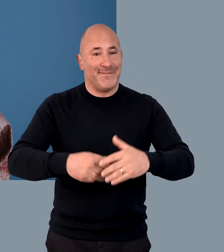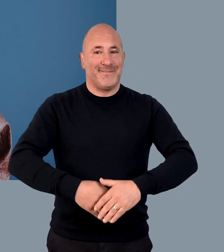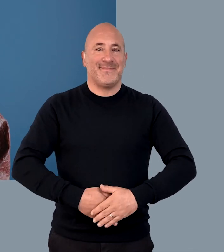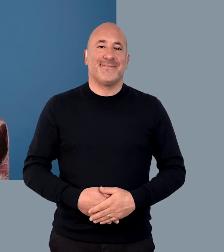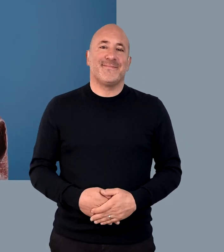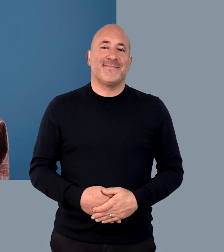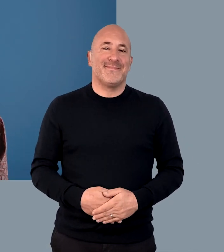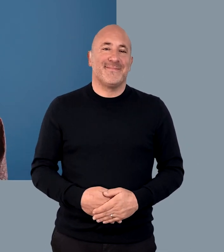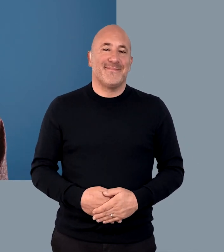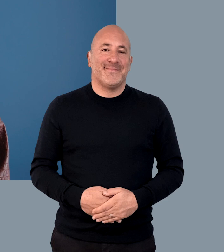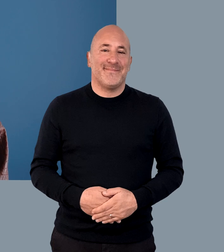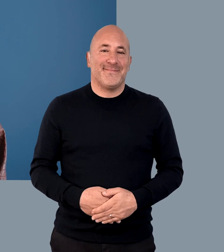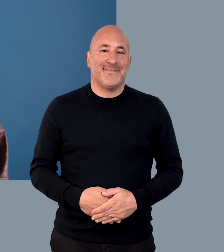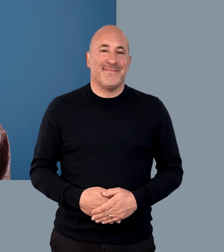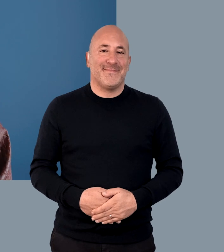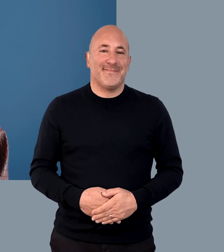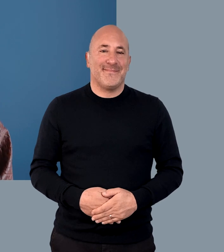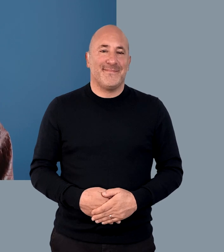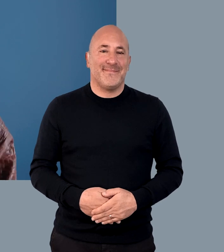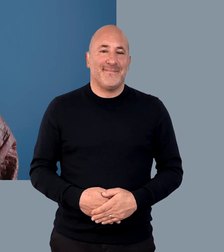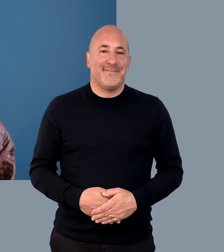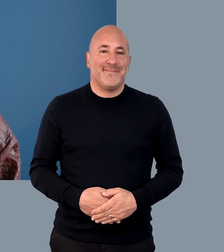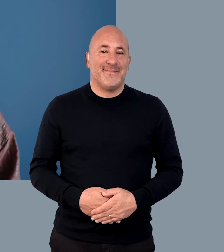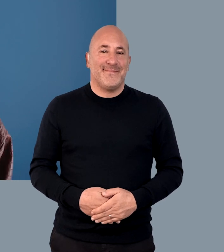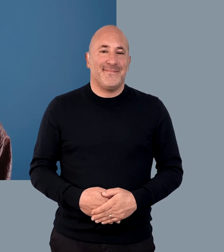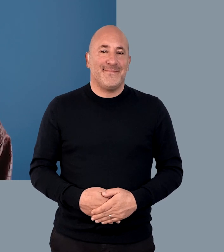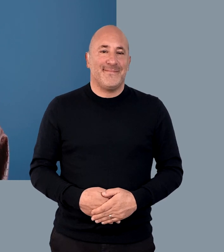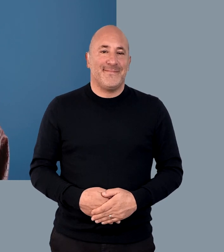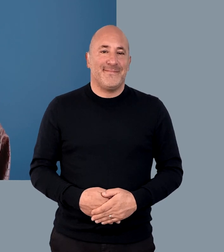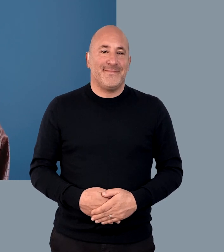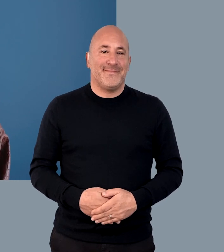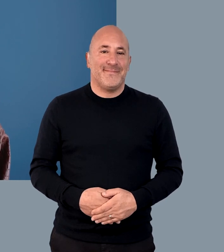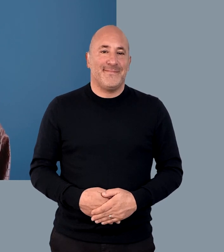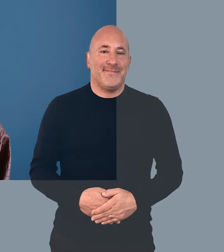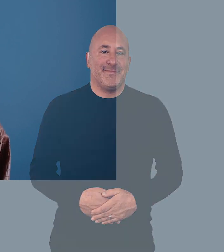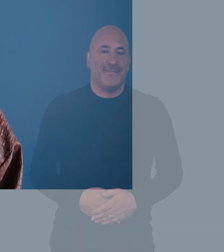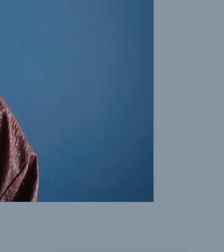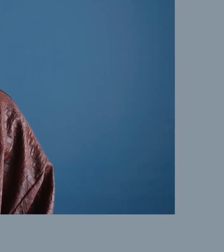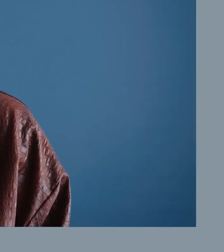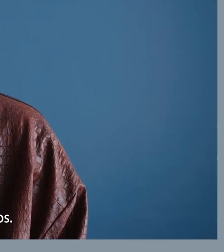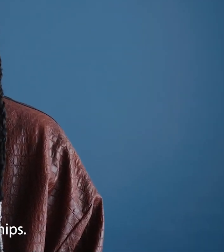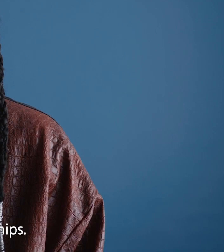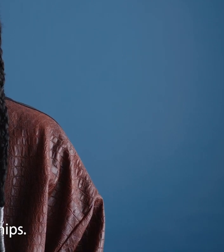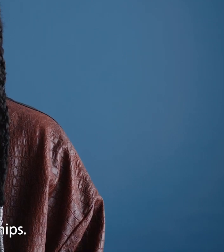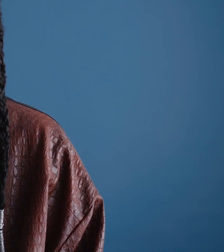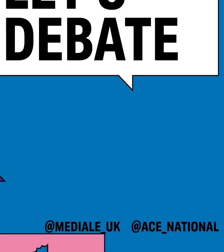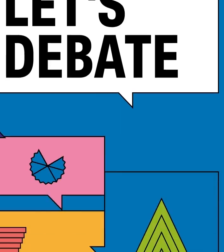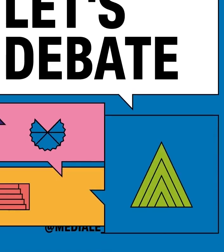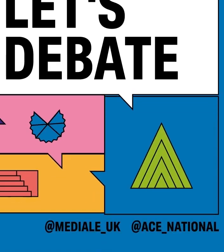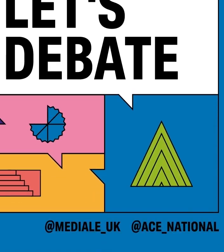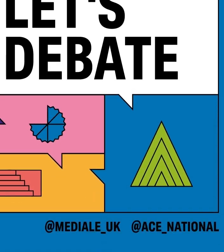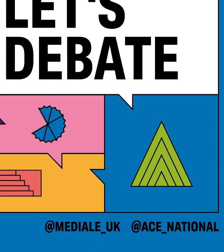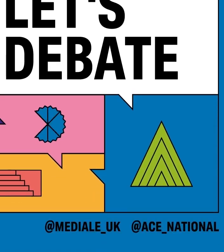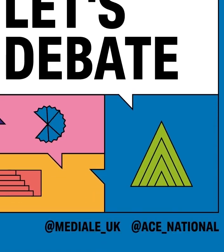transformer in a way that allows for good art and just good relationships.